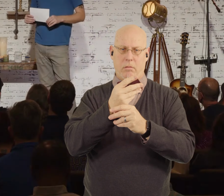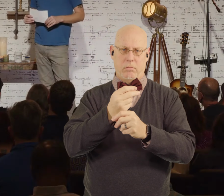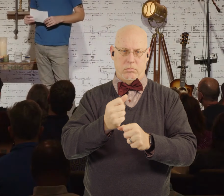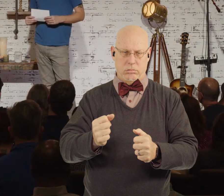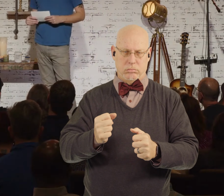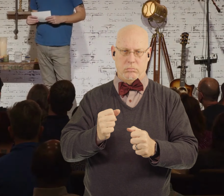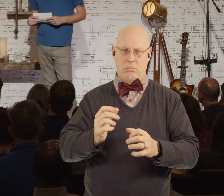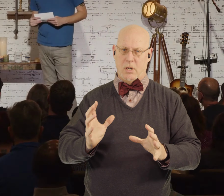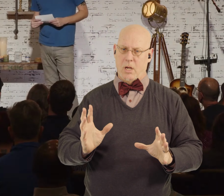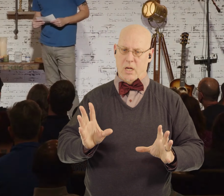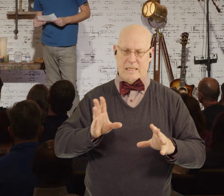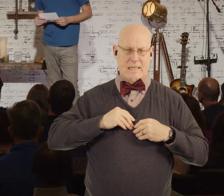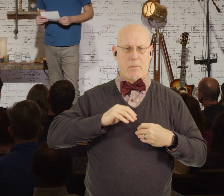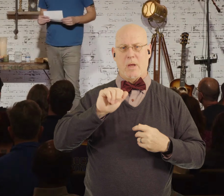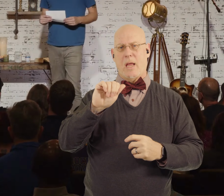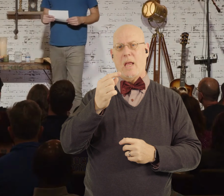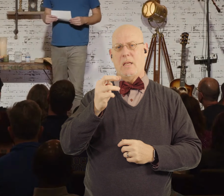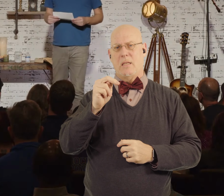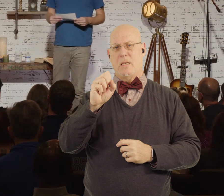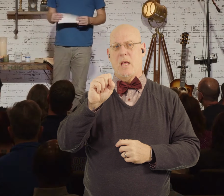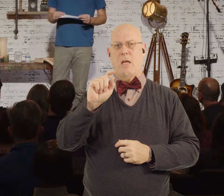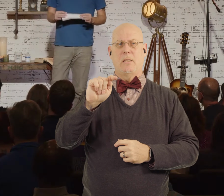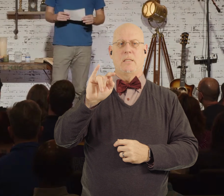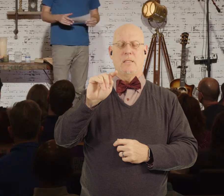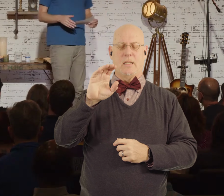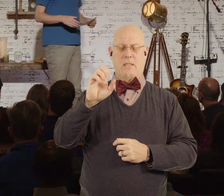embraced ardent agnosticism.